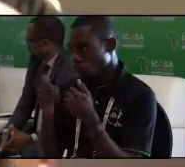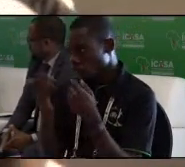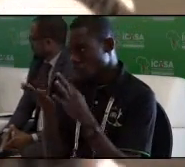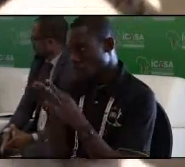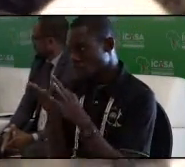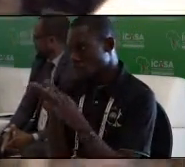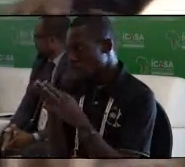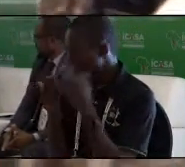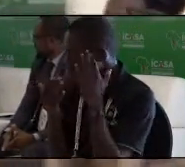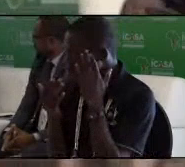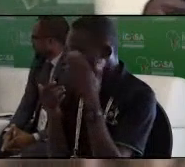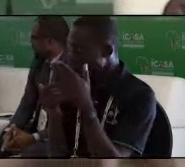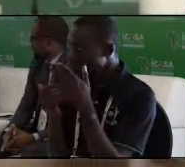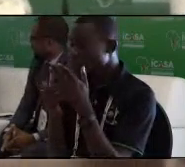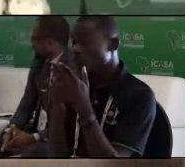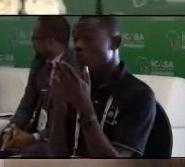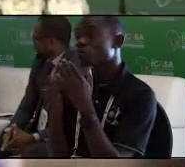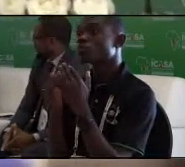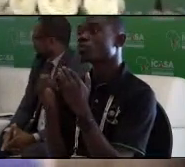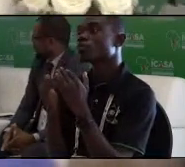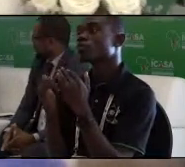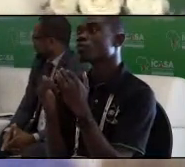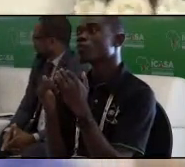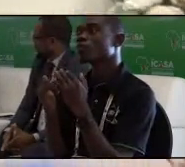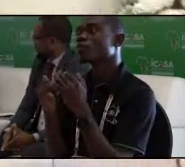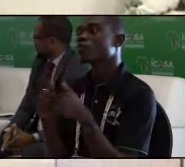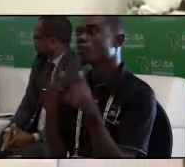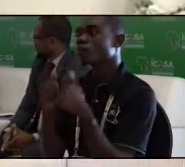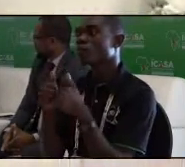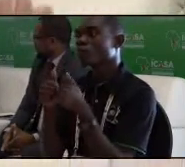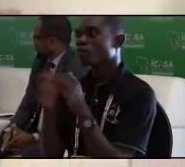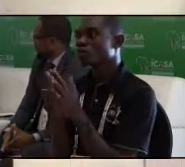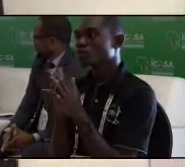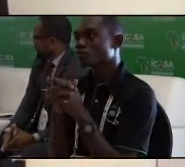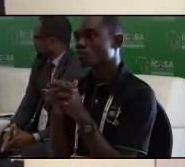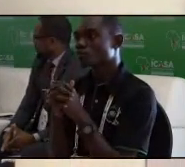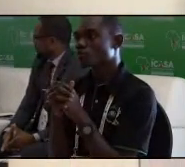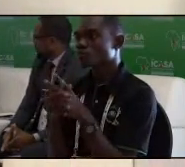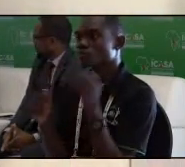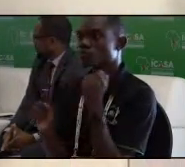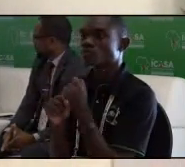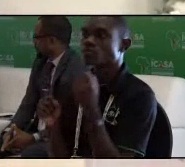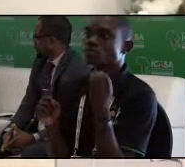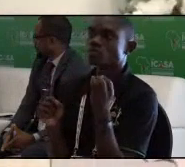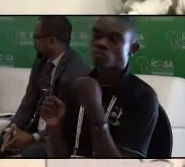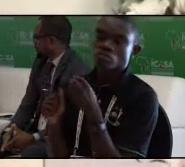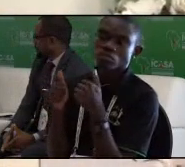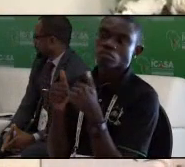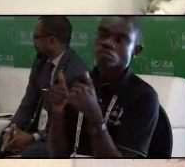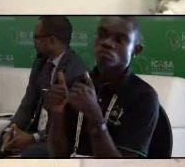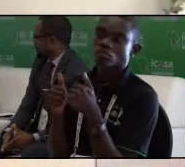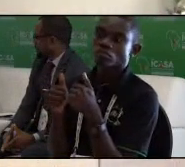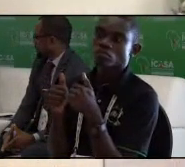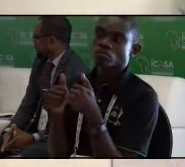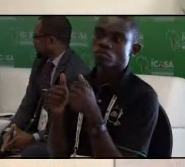the enabling environment for the introduction of HIV self-testing was really, really very good. We have good examples of using